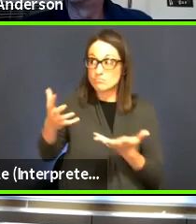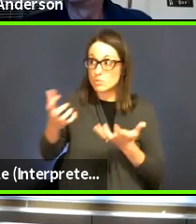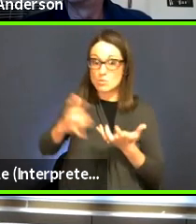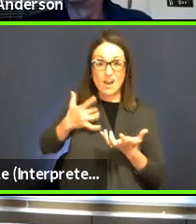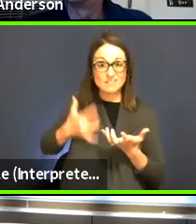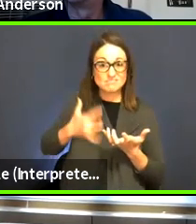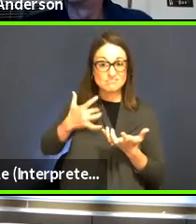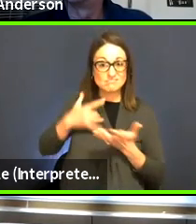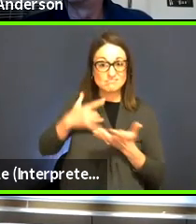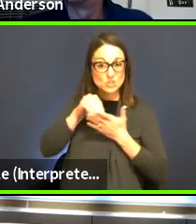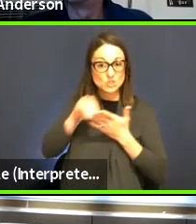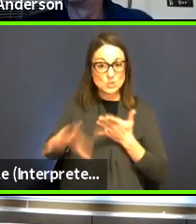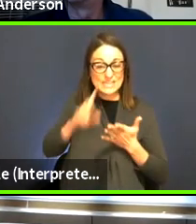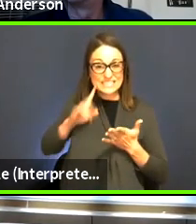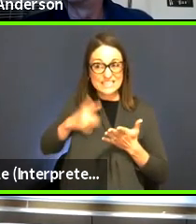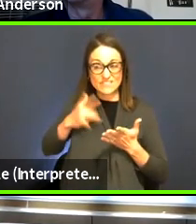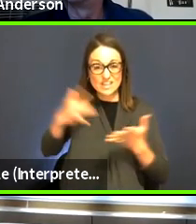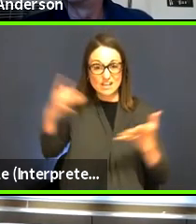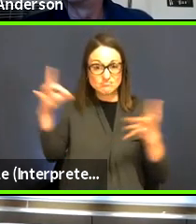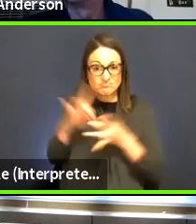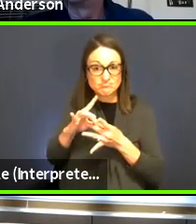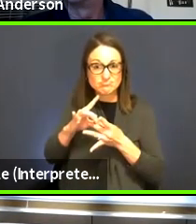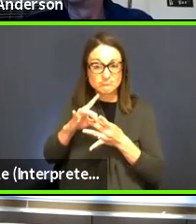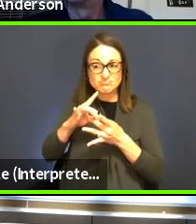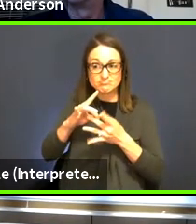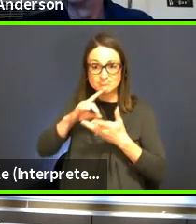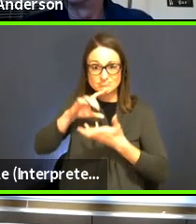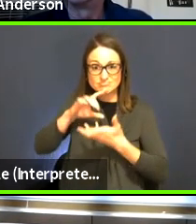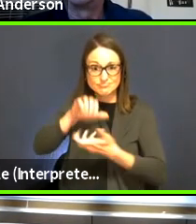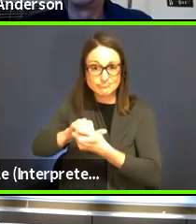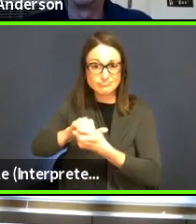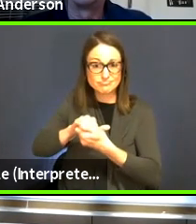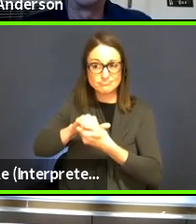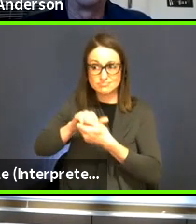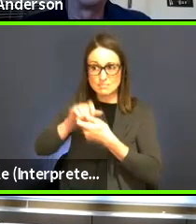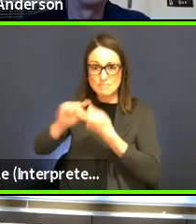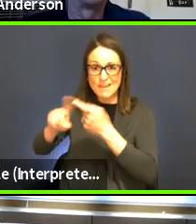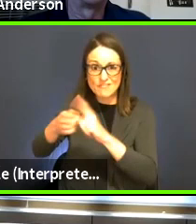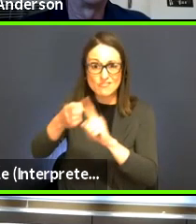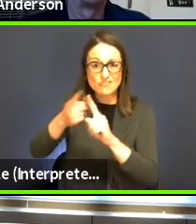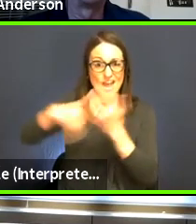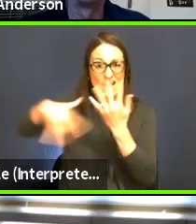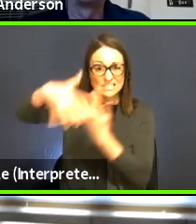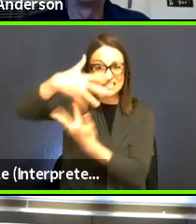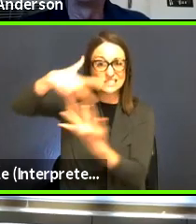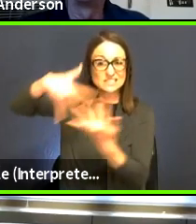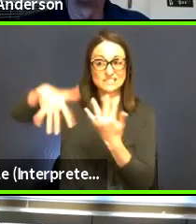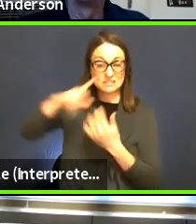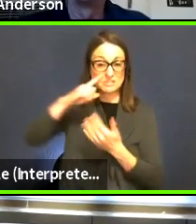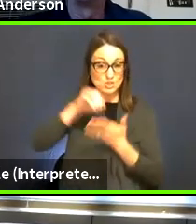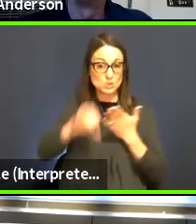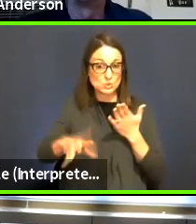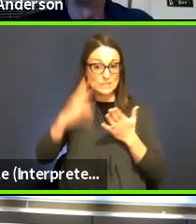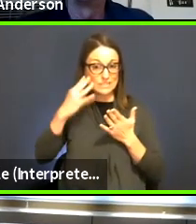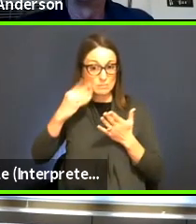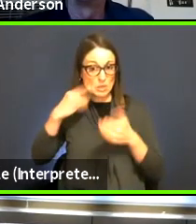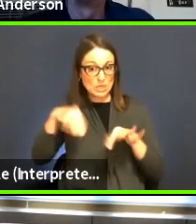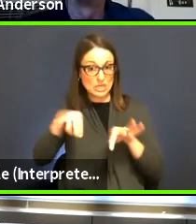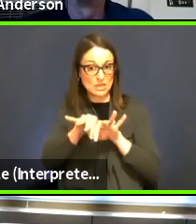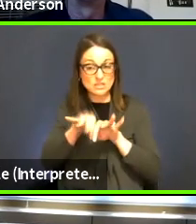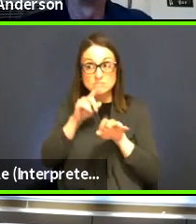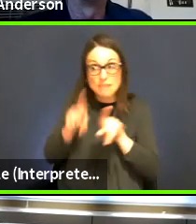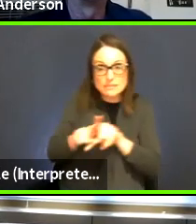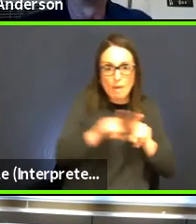connected, to engage with each other, make friends. You know, it's all that student experience as well as be engaged in